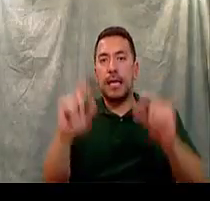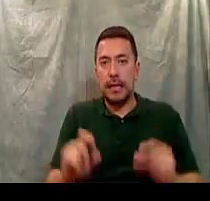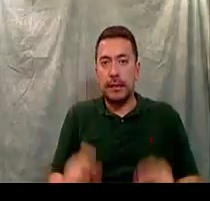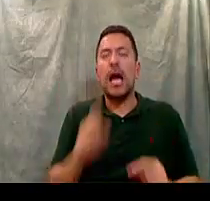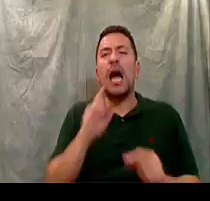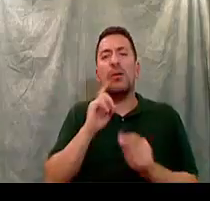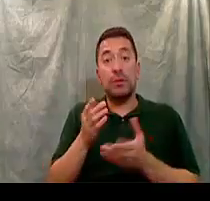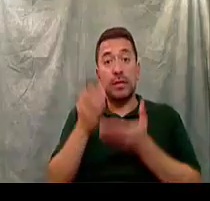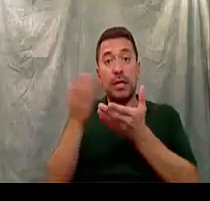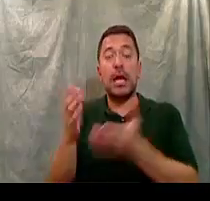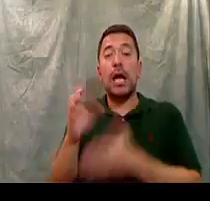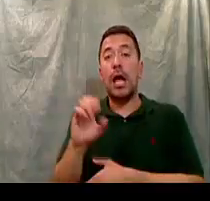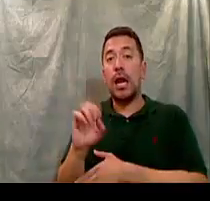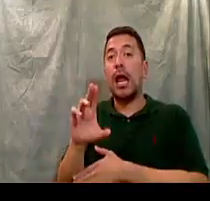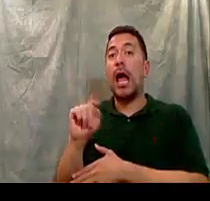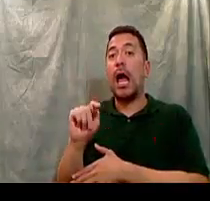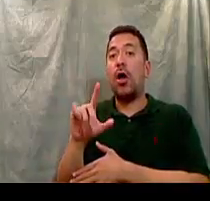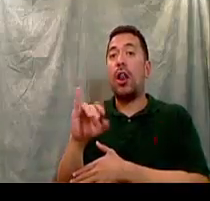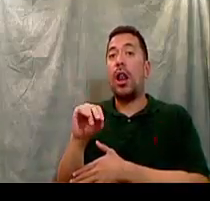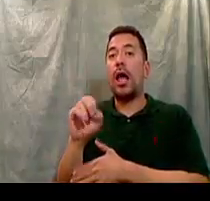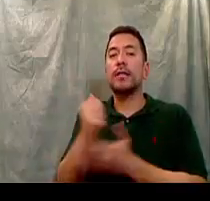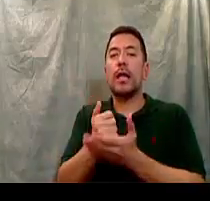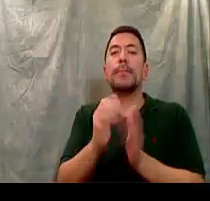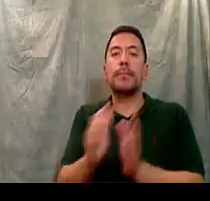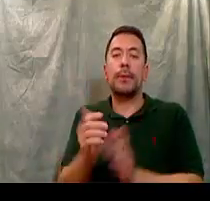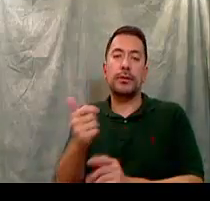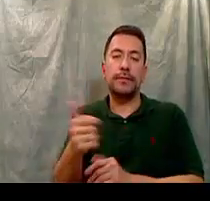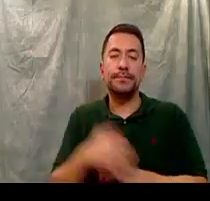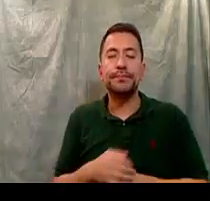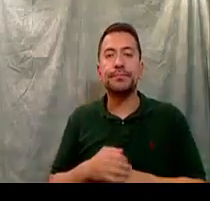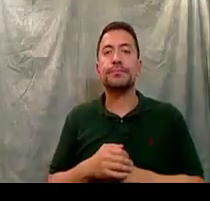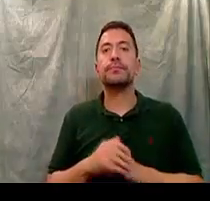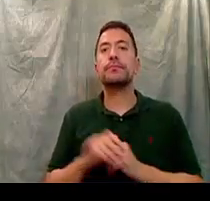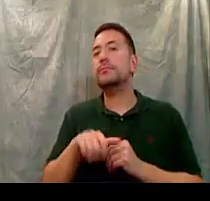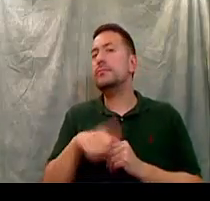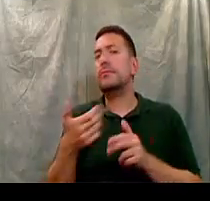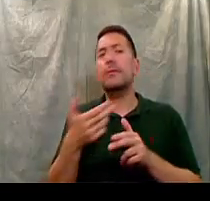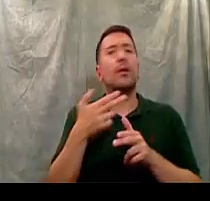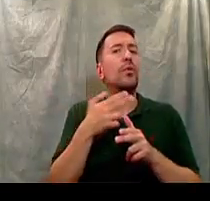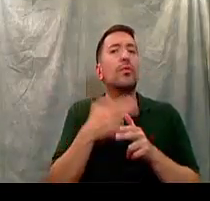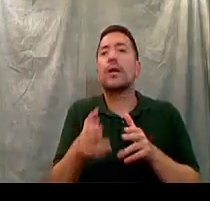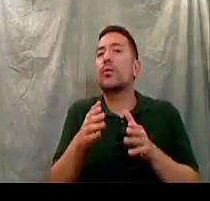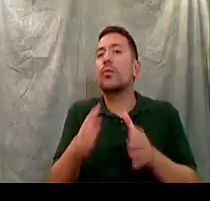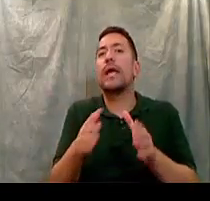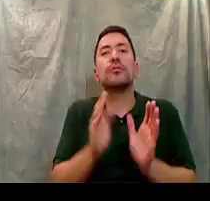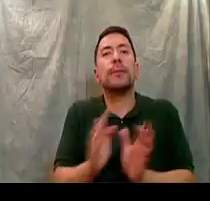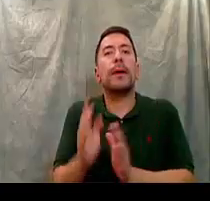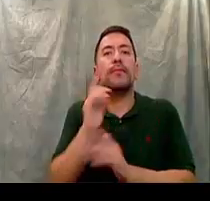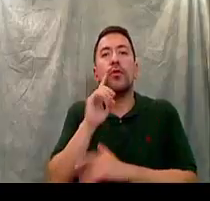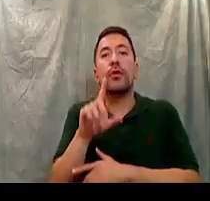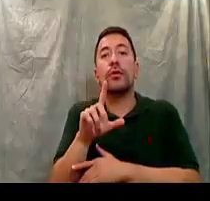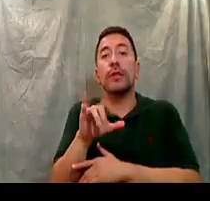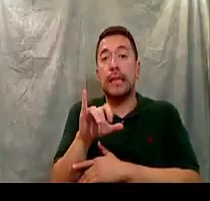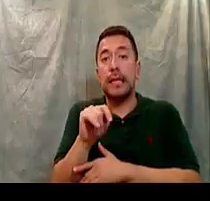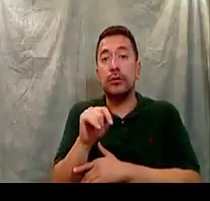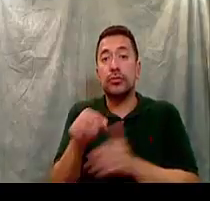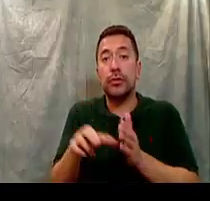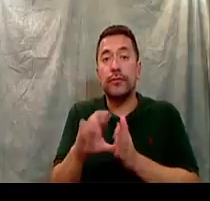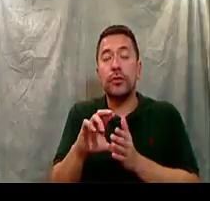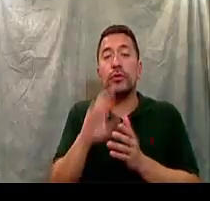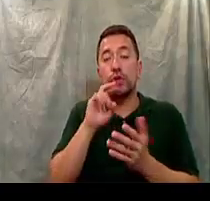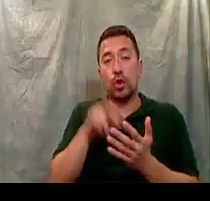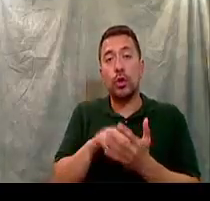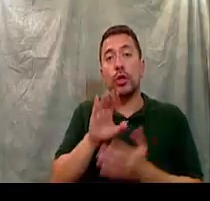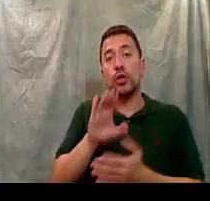suggesting that outline as a way to prep yourself. And then another sort of quick and dirty way to prep for the literature review is for you to look at